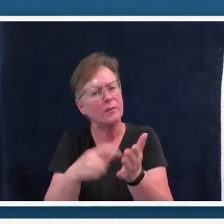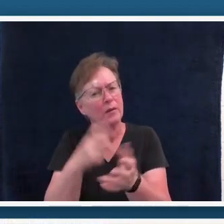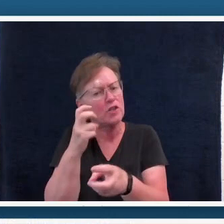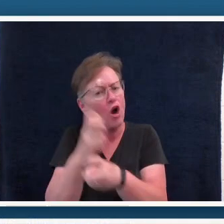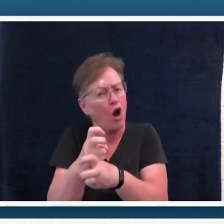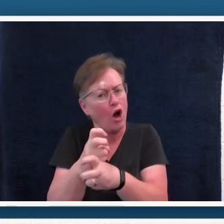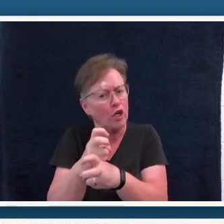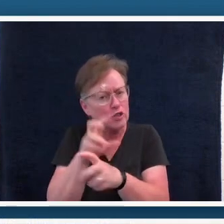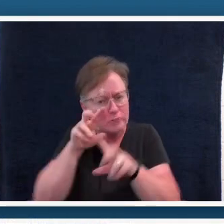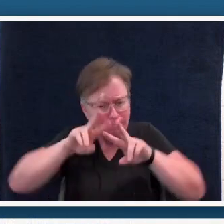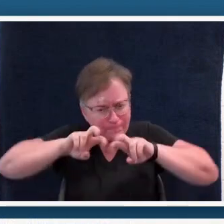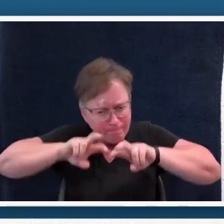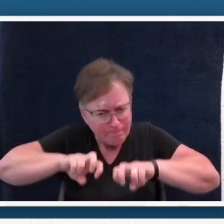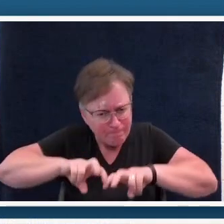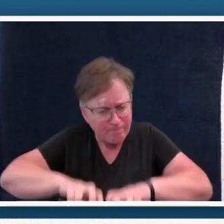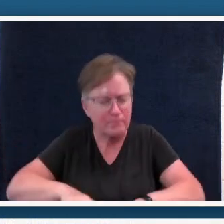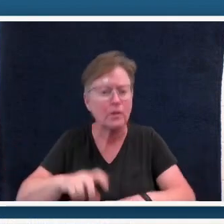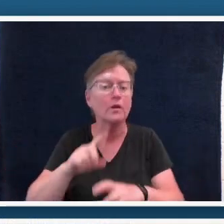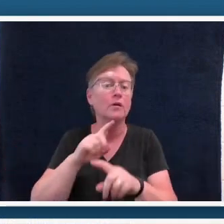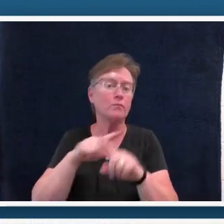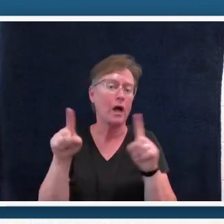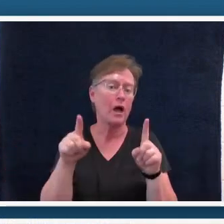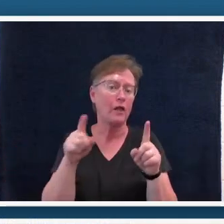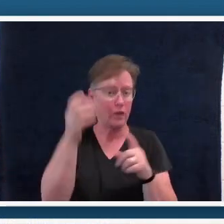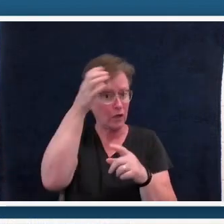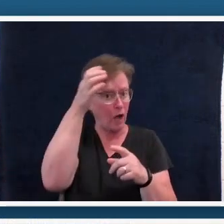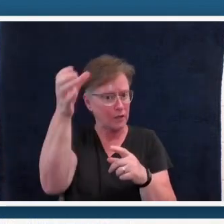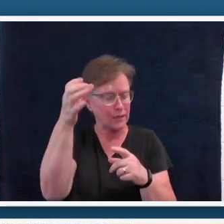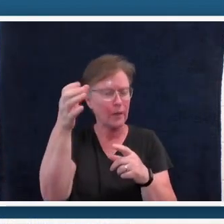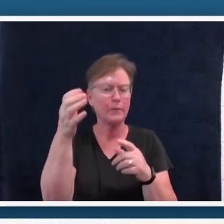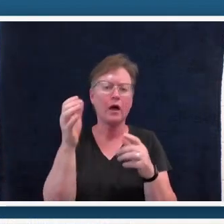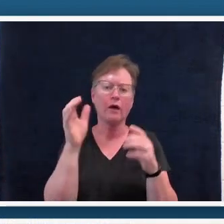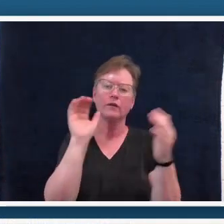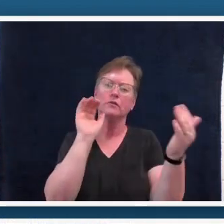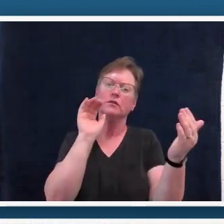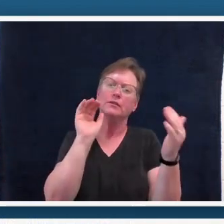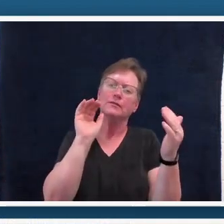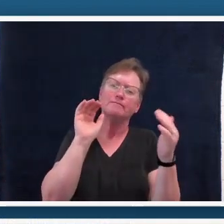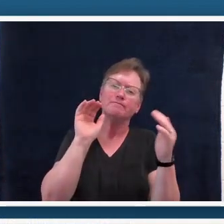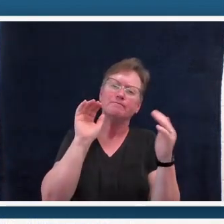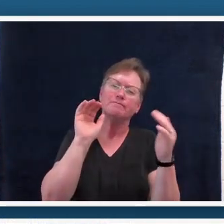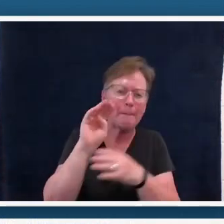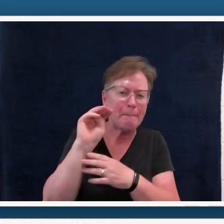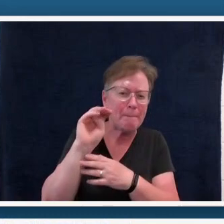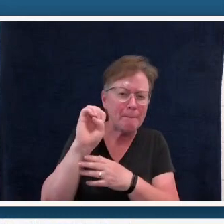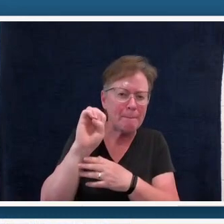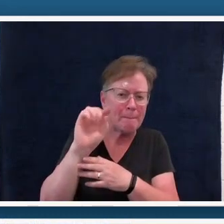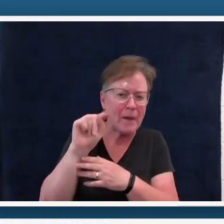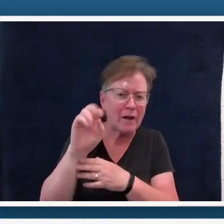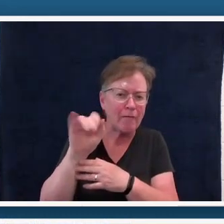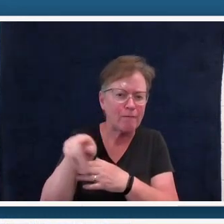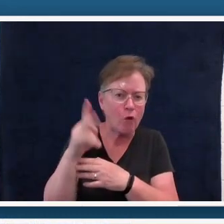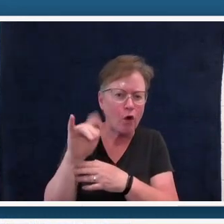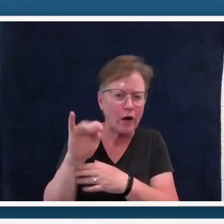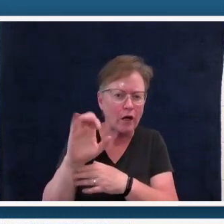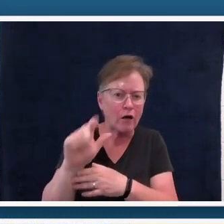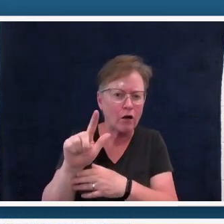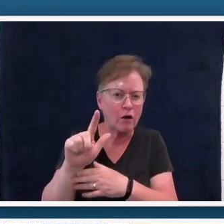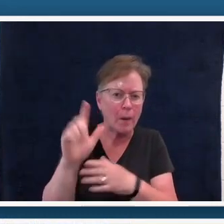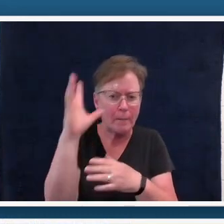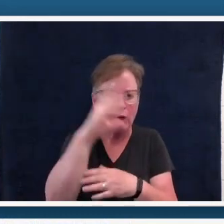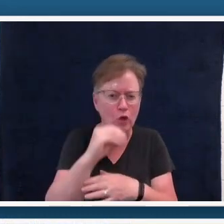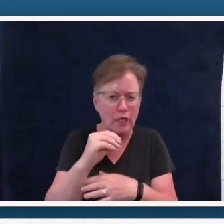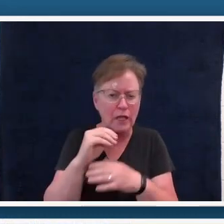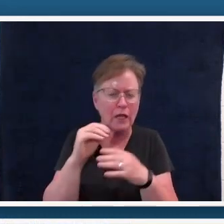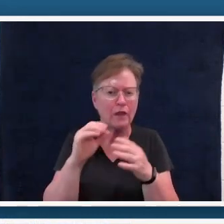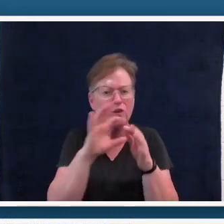But like I said, there is the concept of metaphorical beauty, right? So when we're looking at the relationships that these individuals have with one